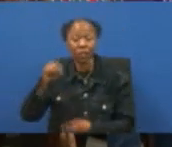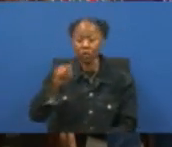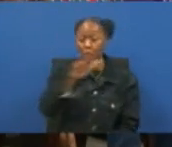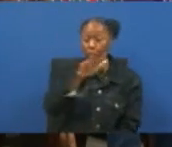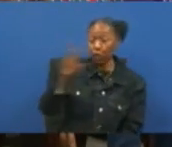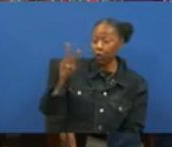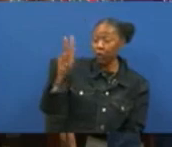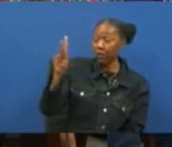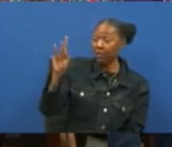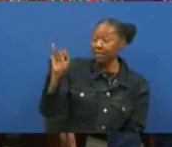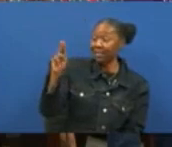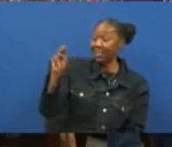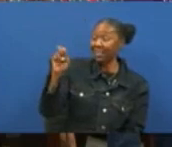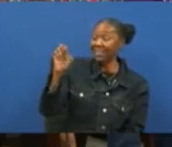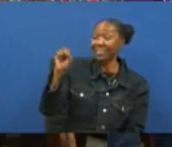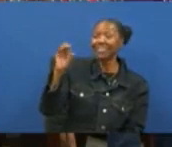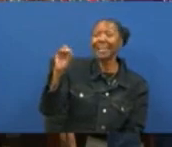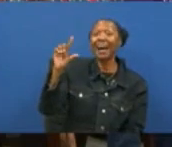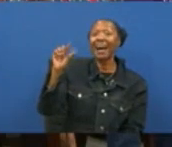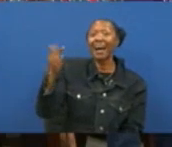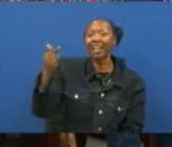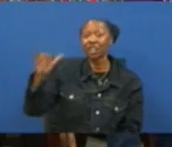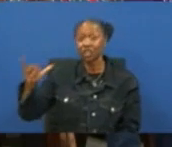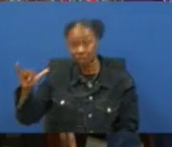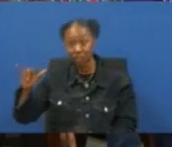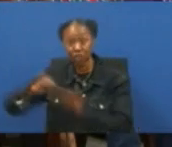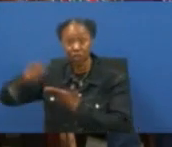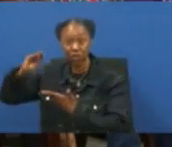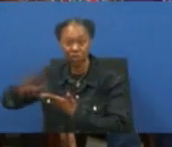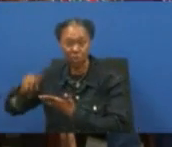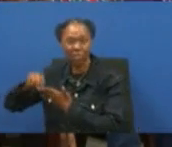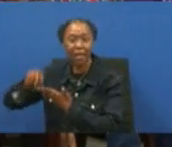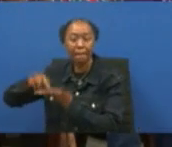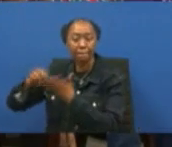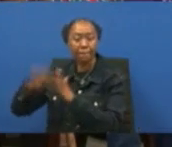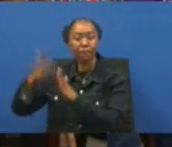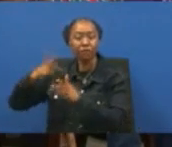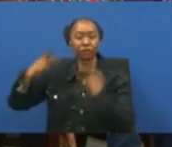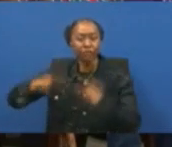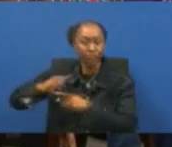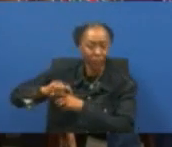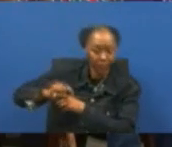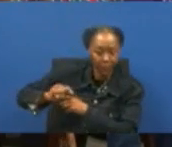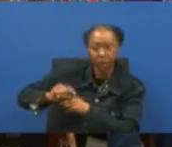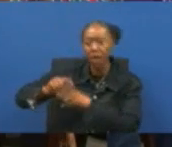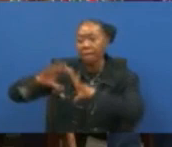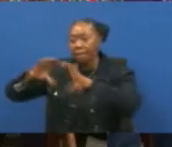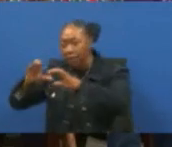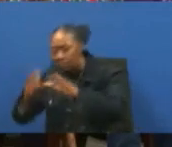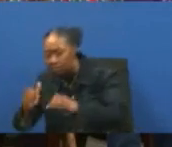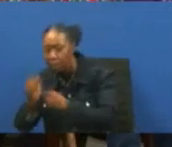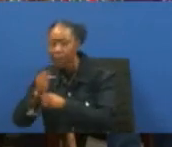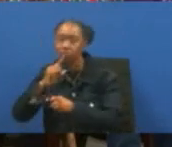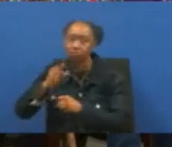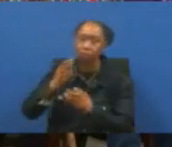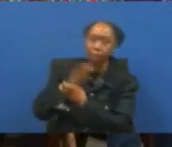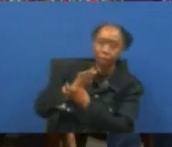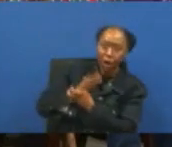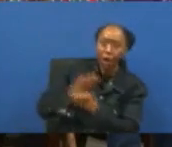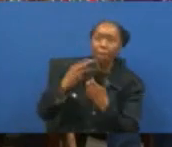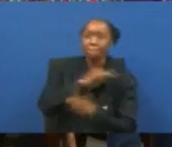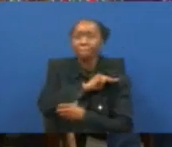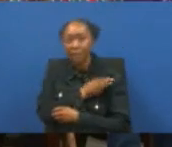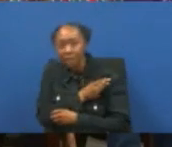kinesiology students gain practical experience by teaching low-impact